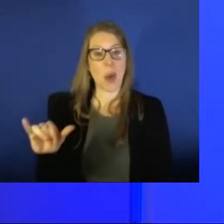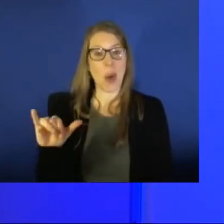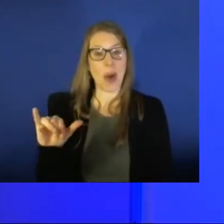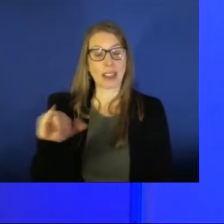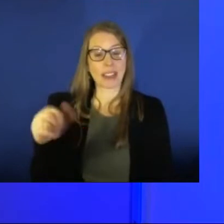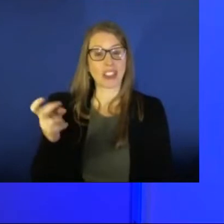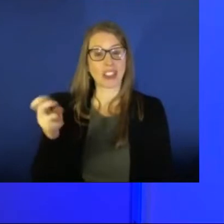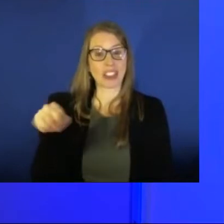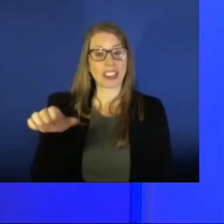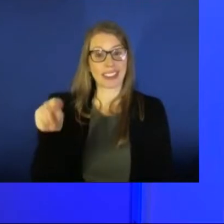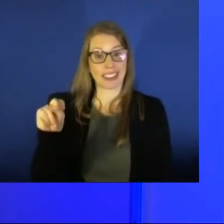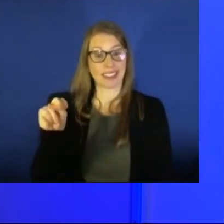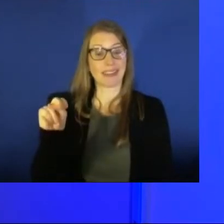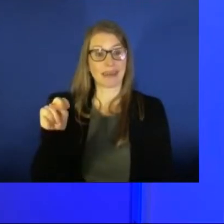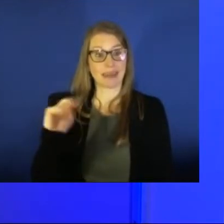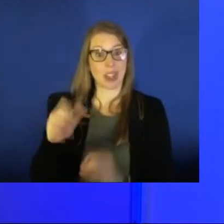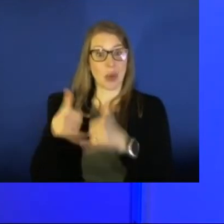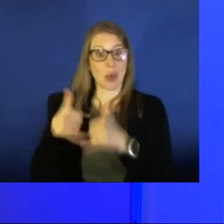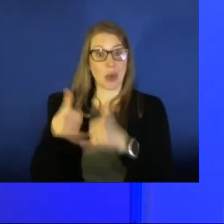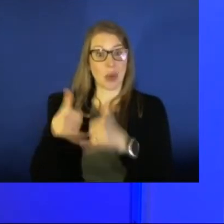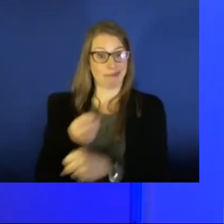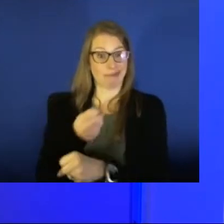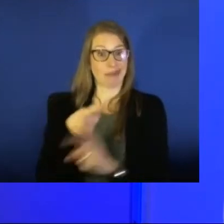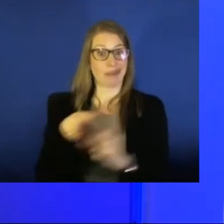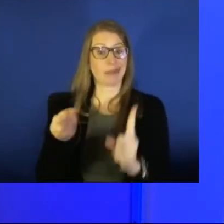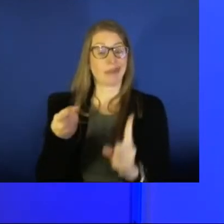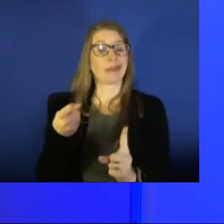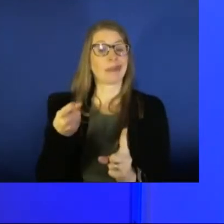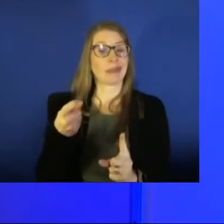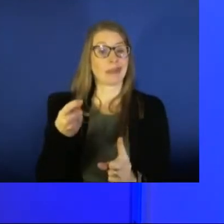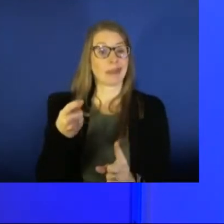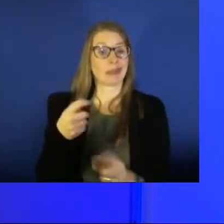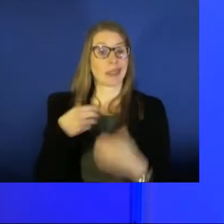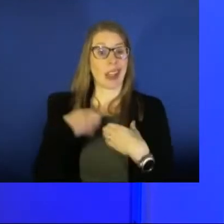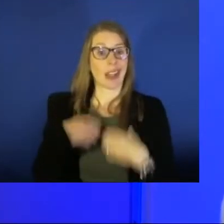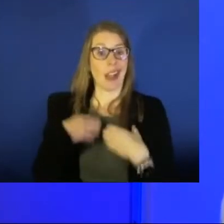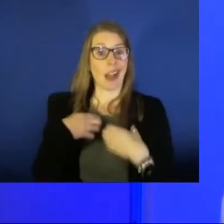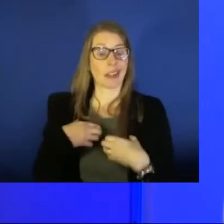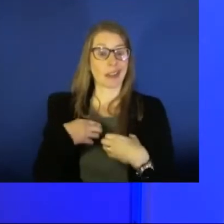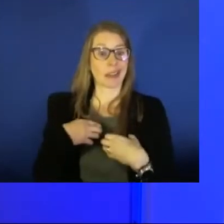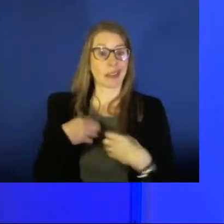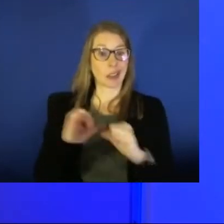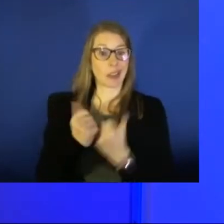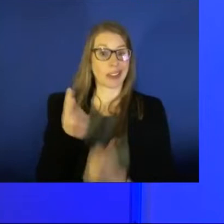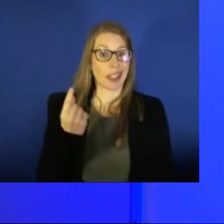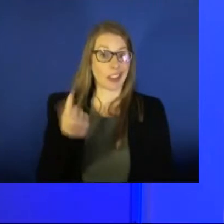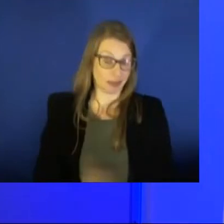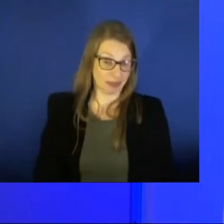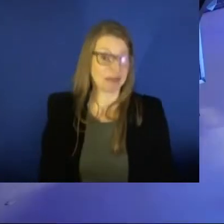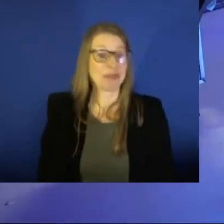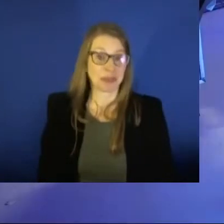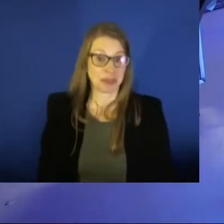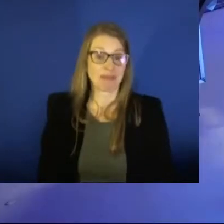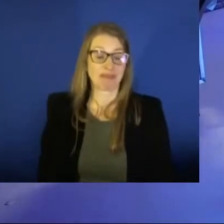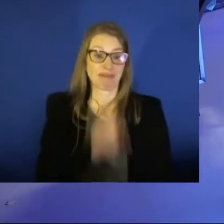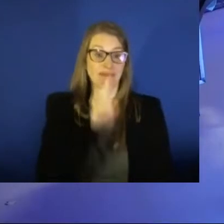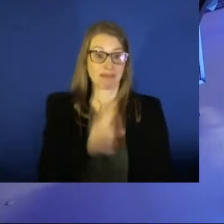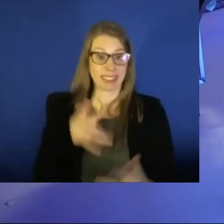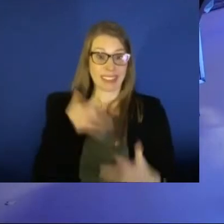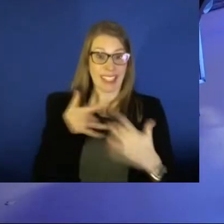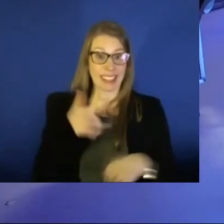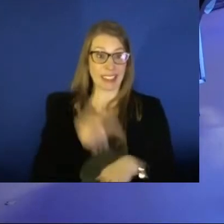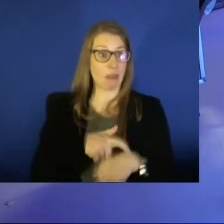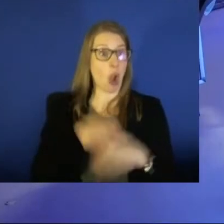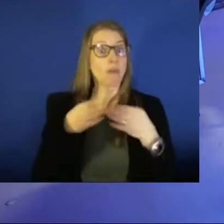award from the Lung Association last year in that. So it was really an exciting time. Open to the public? Open to the